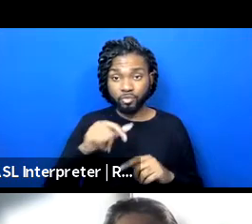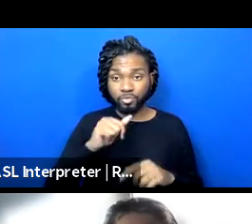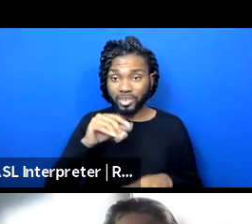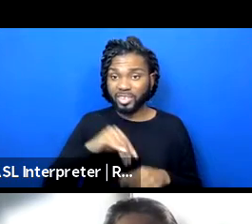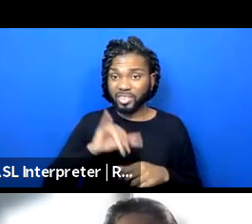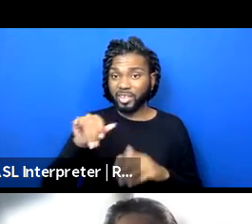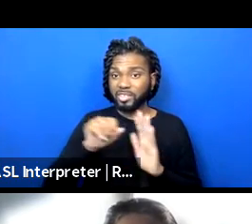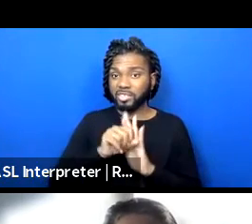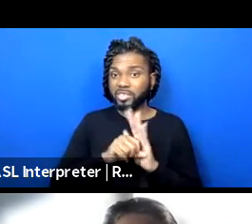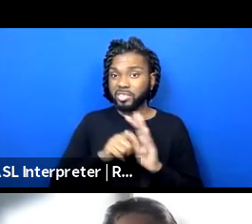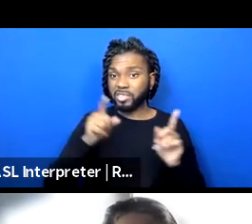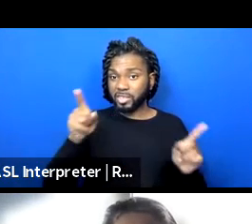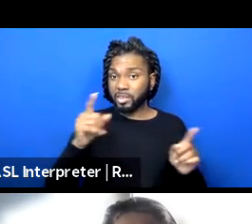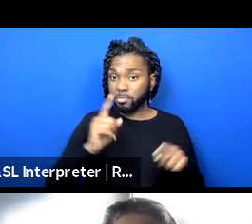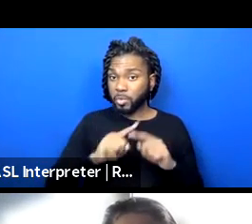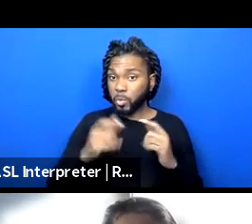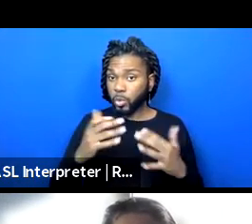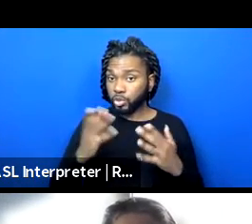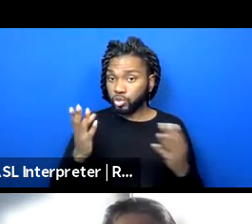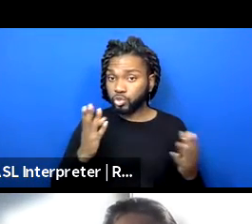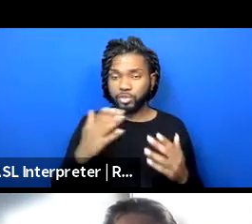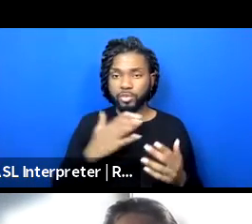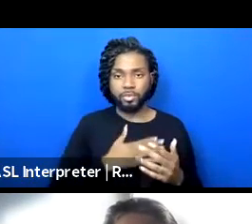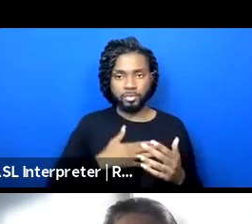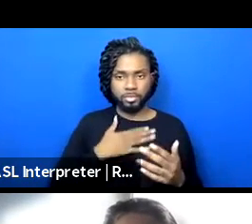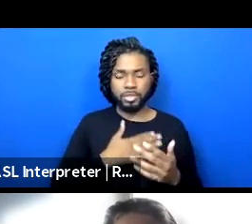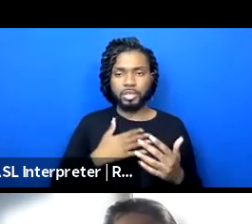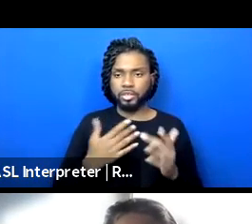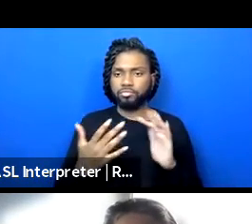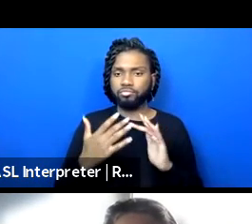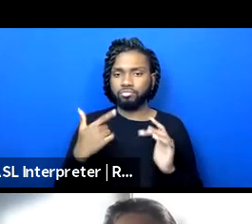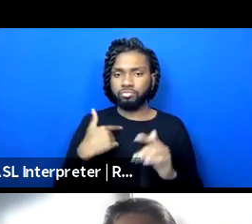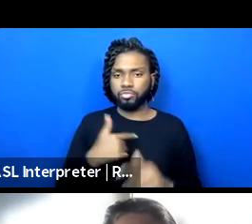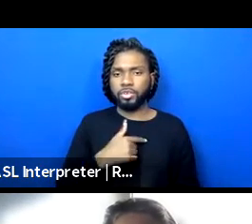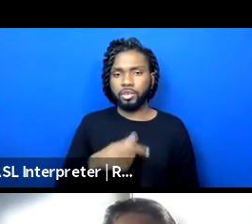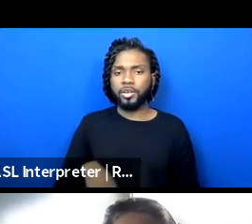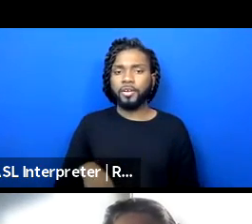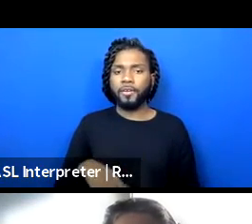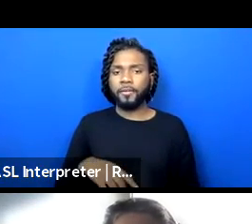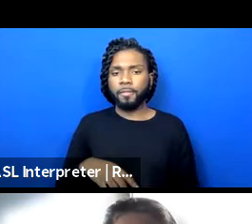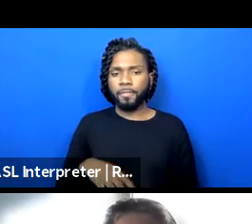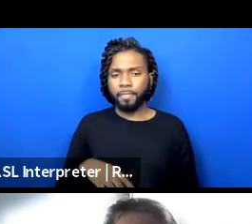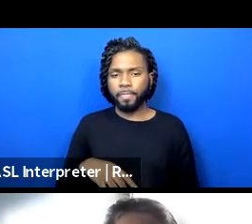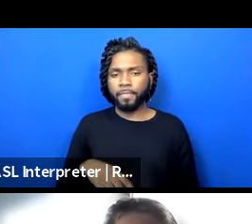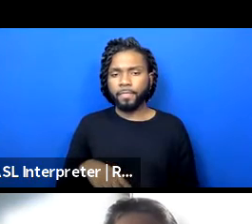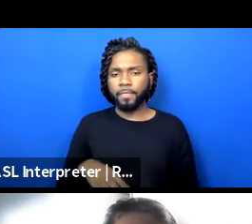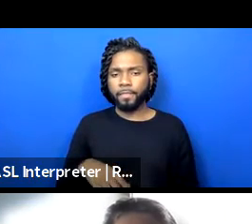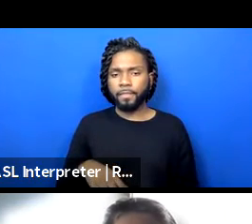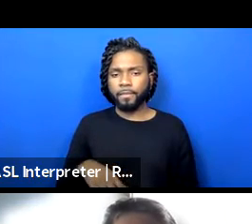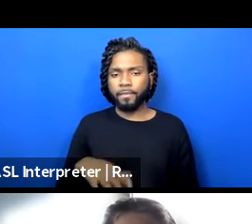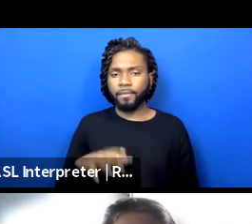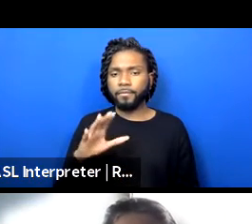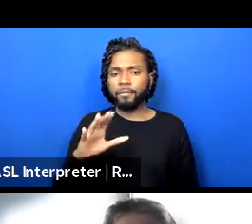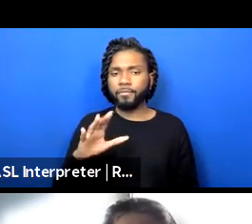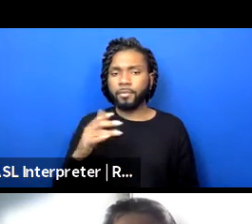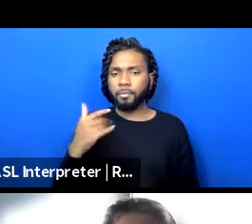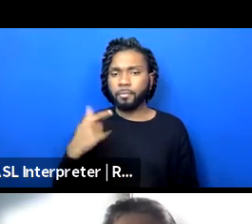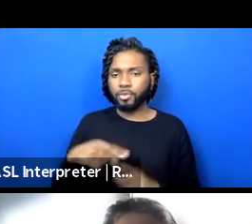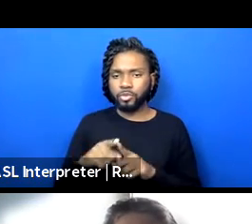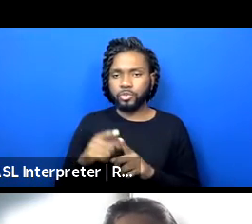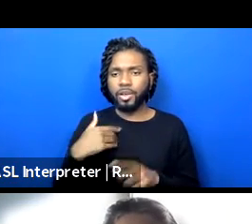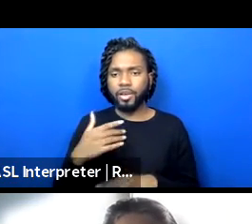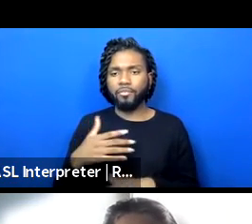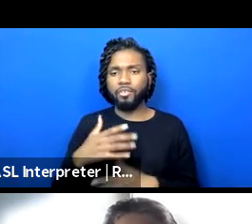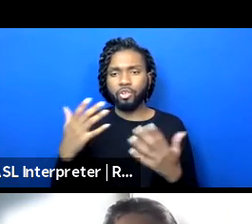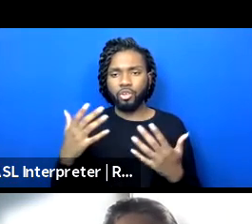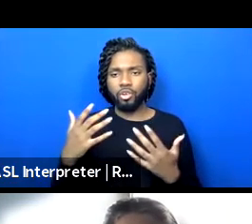like to serve, just please get in touch, reinergy@arts.gov. And then the last thing I'll say, just to answer, because there was a lot of questions about, although